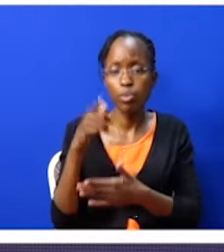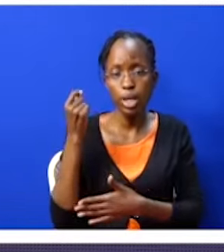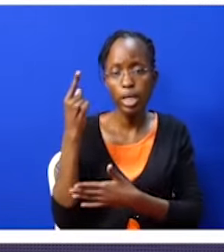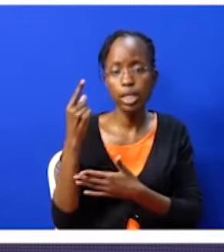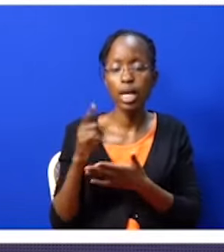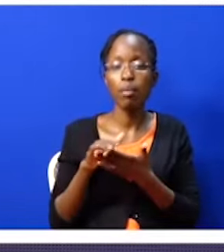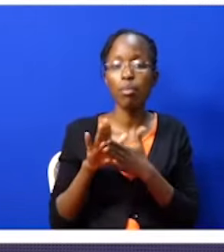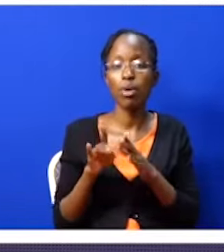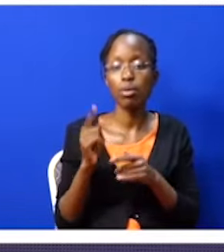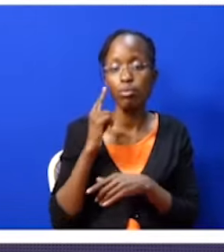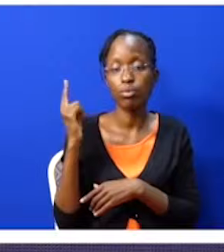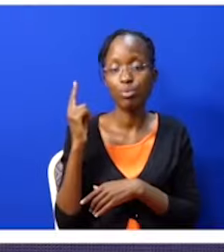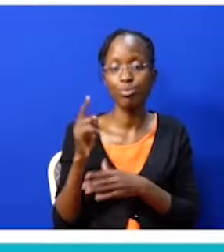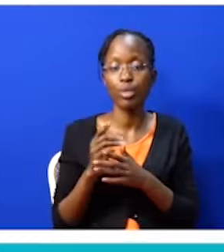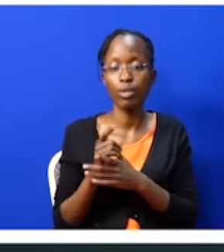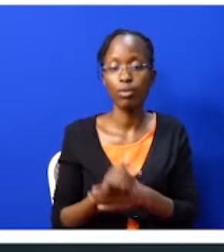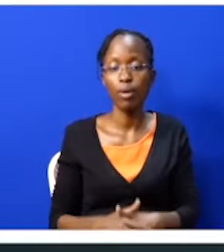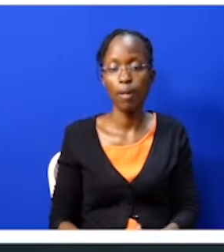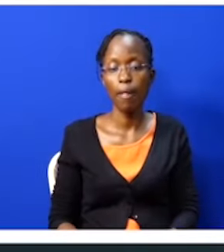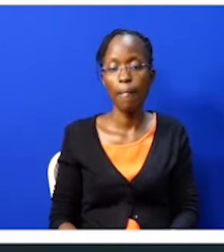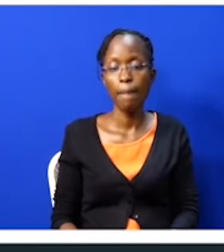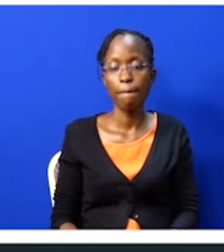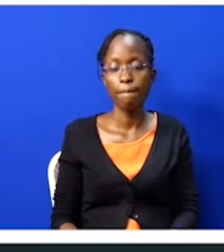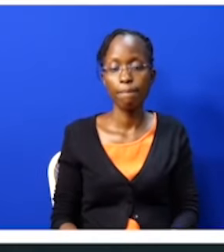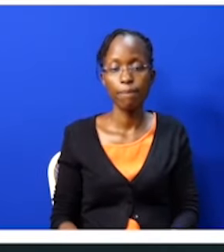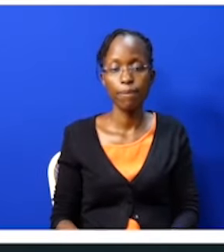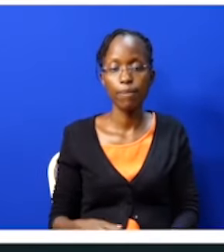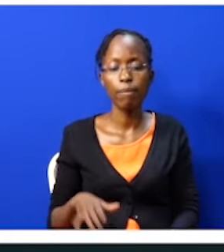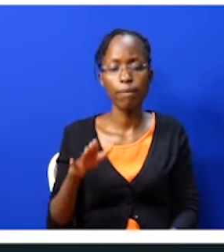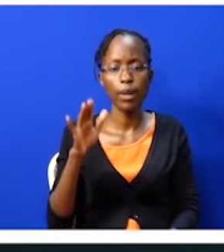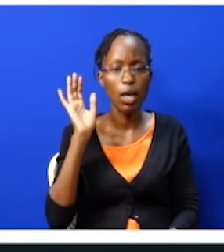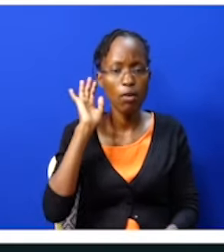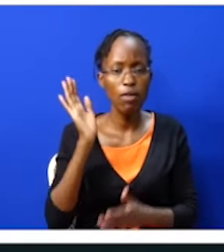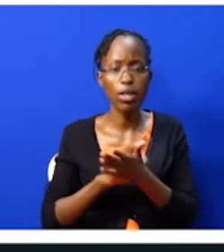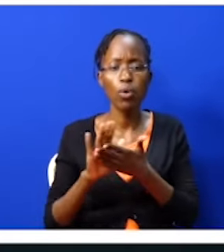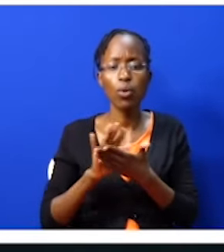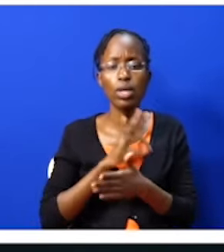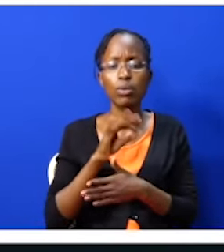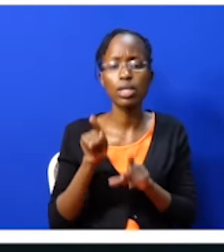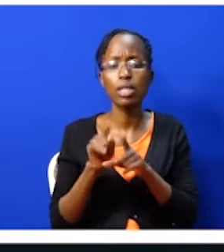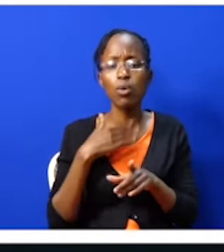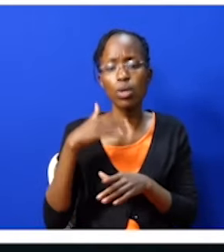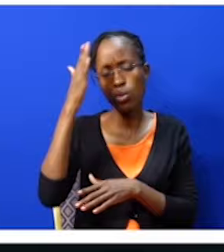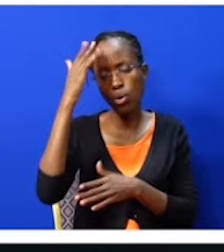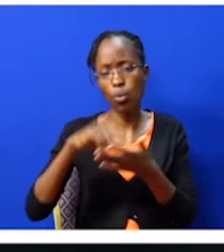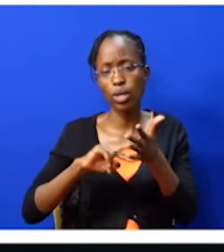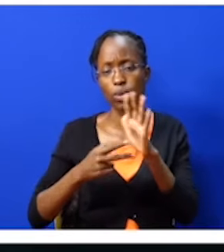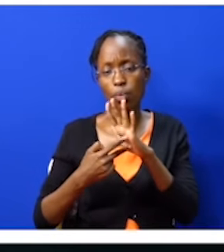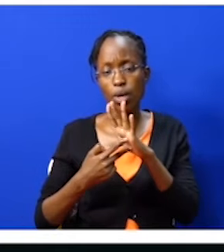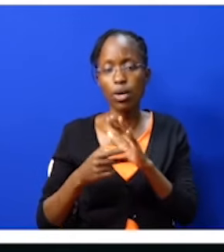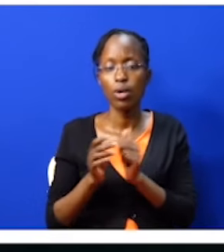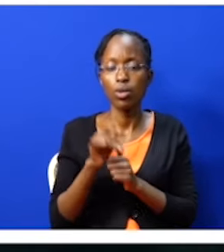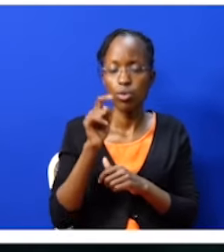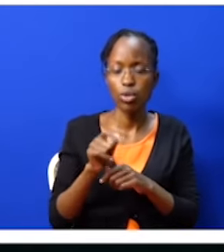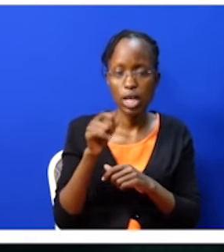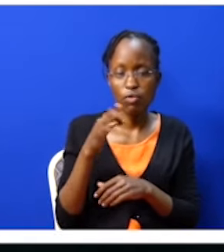stop and watch this video together. If you've ever heard the phrase, the Holy Spirit, and you want to know what it means, where do you start? Well, you have to start on page one